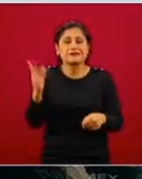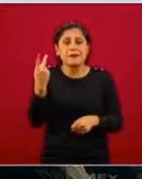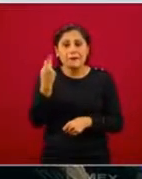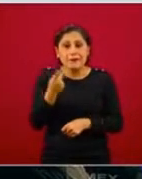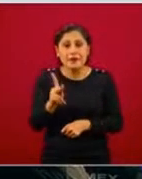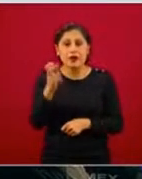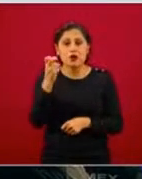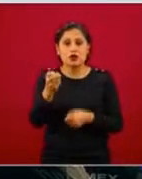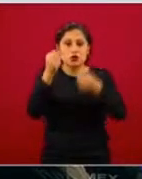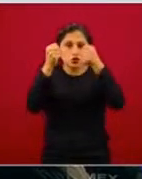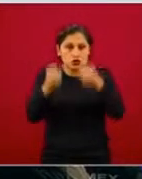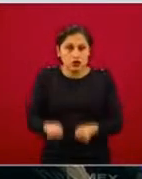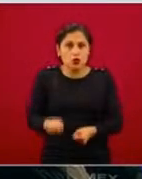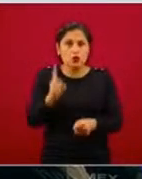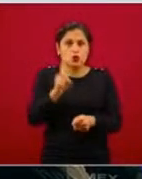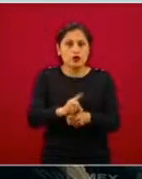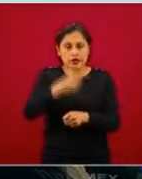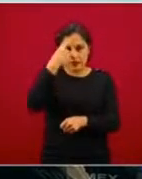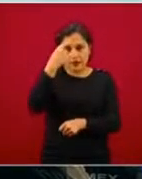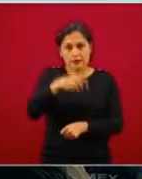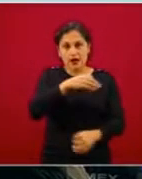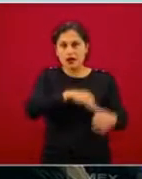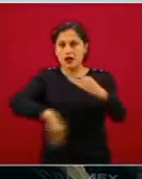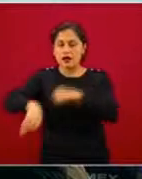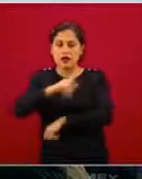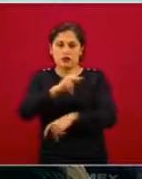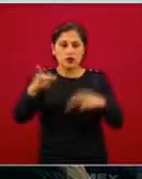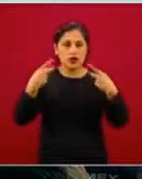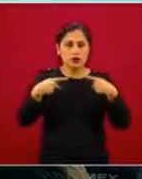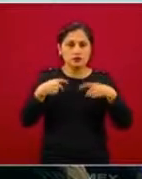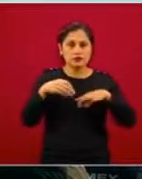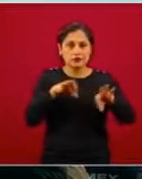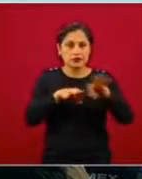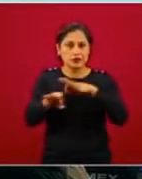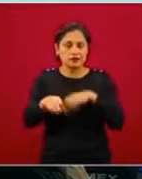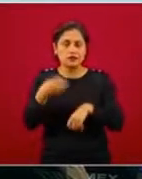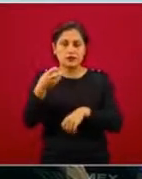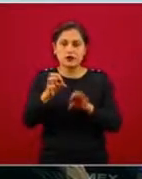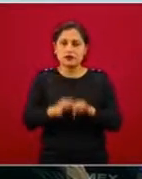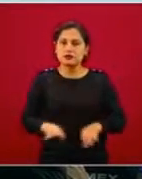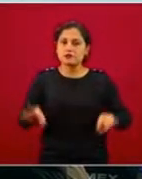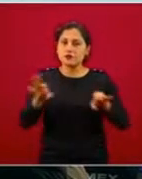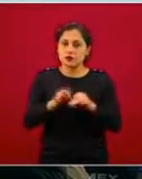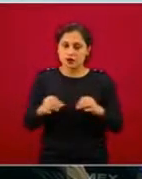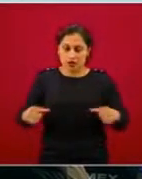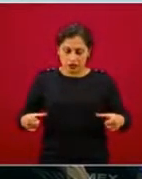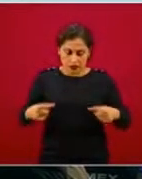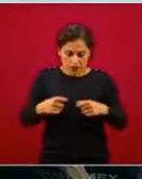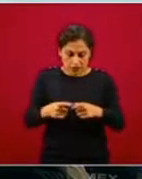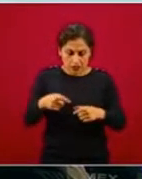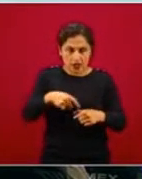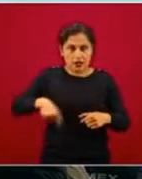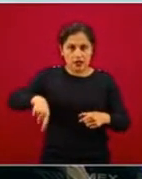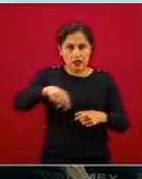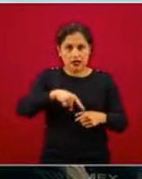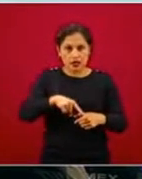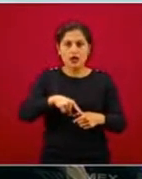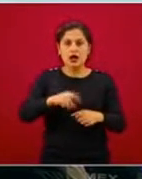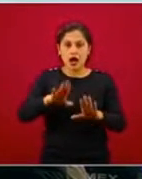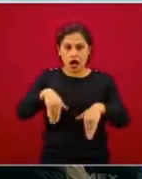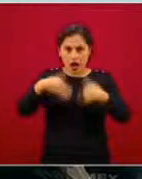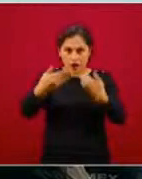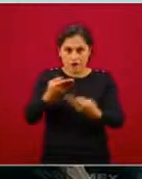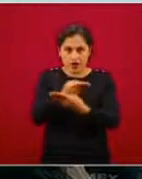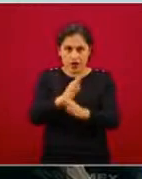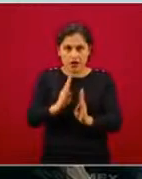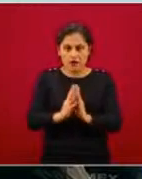know where to stand. This is really valuable for people's health, for employees' health. Just putting those circles outside